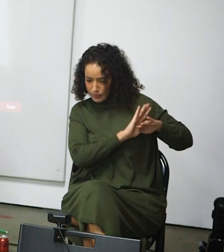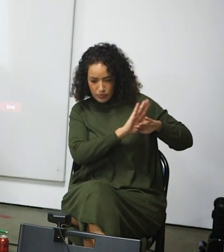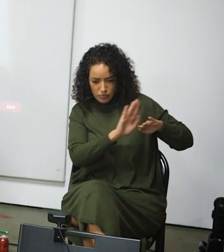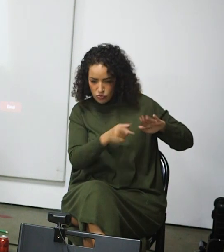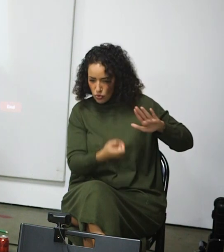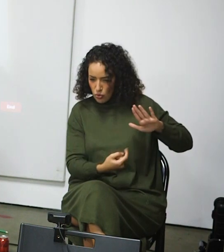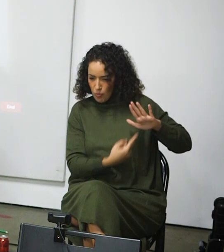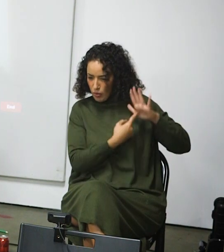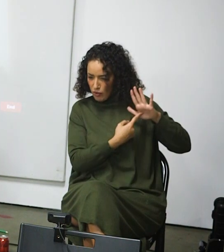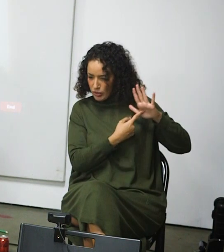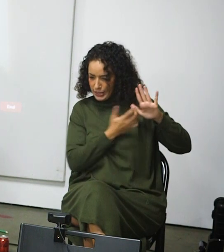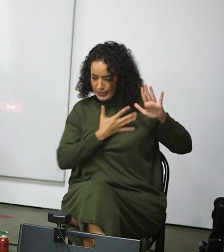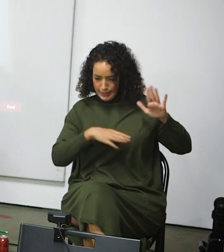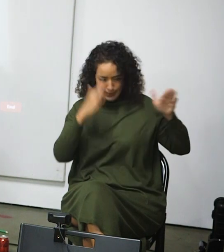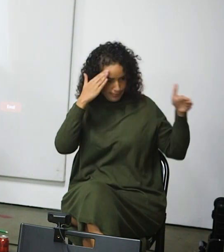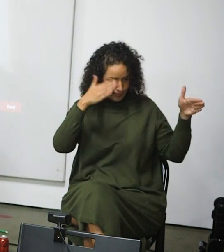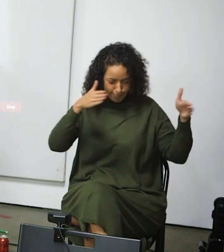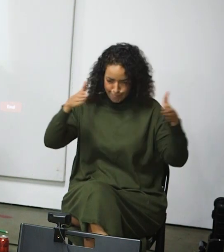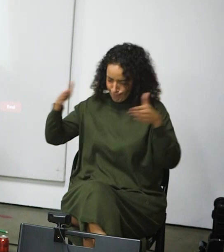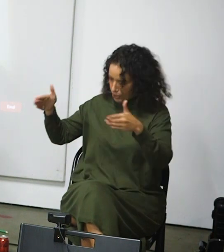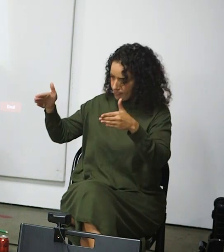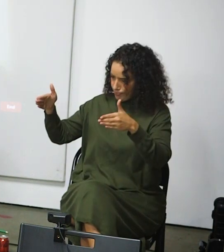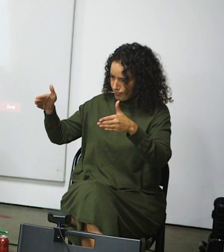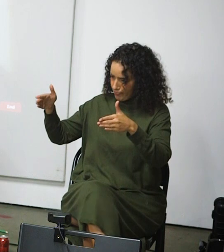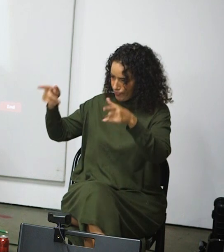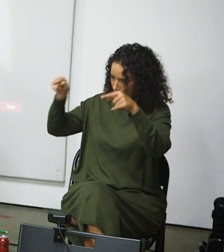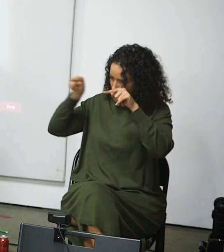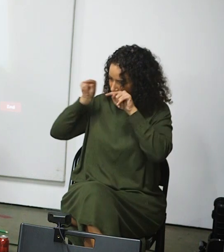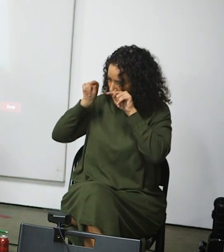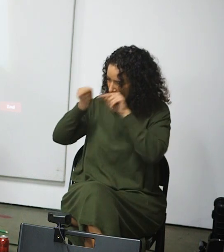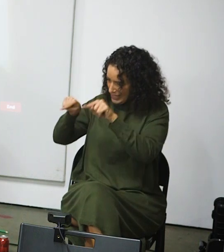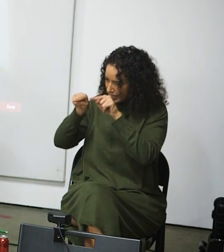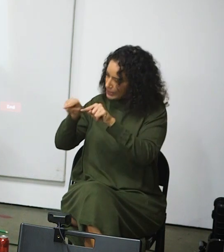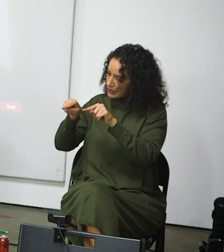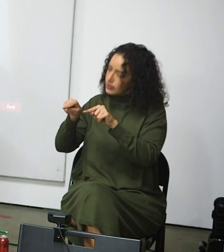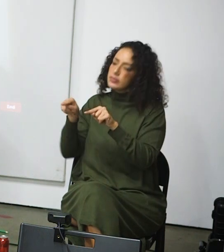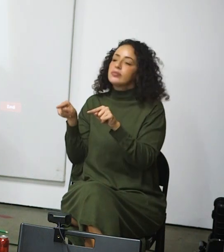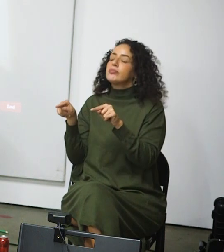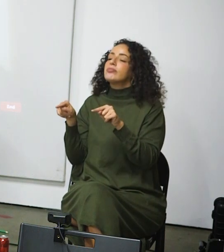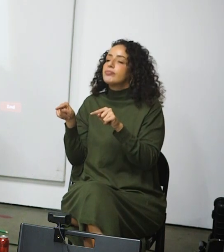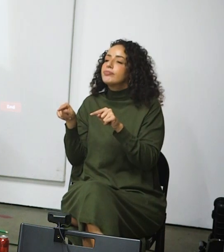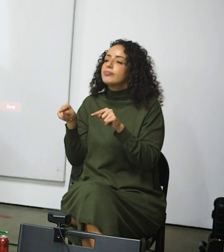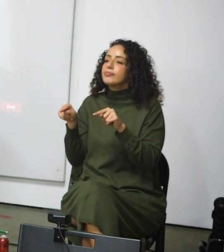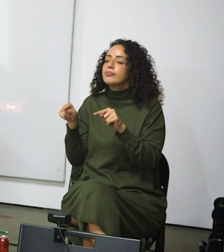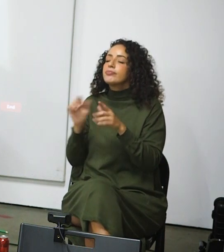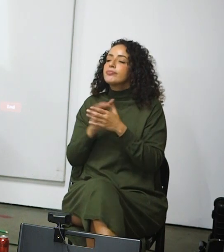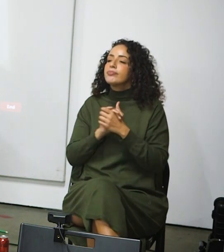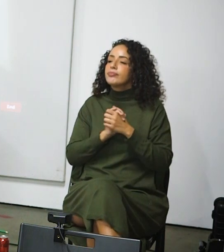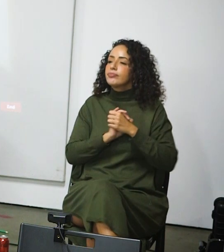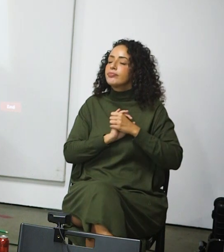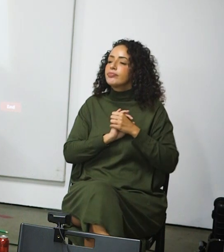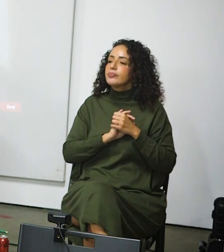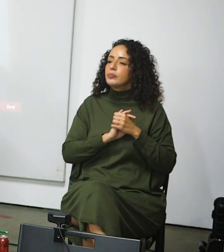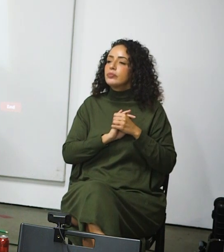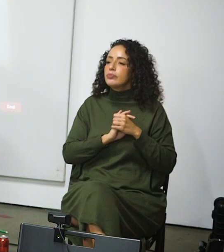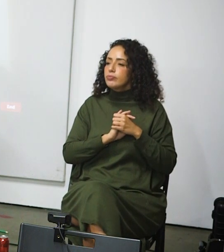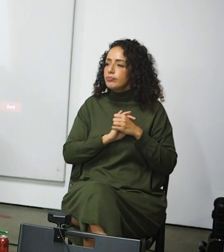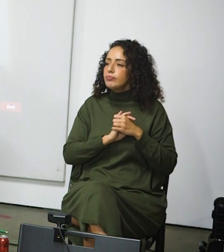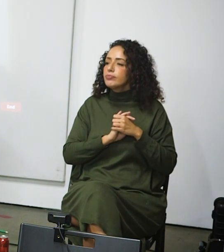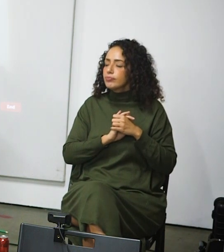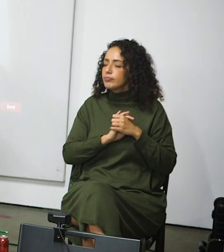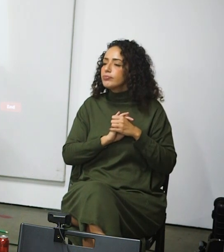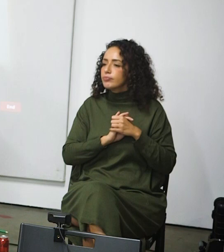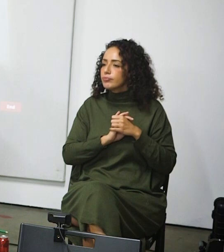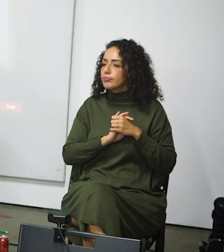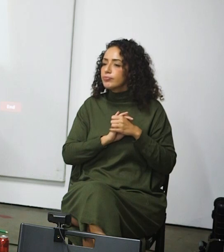an extra. And so how I just those and something that everybody